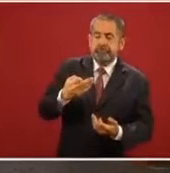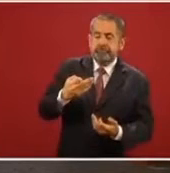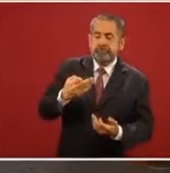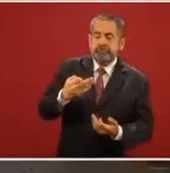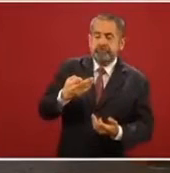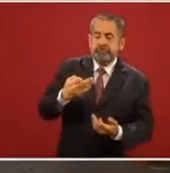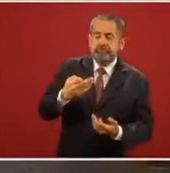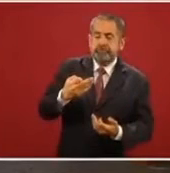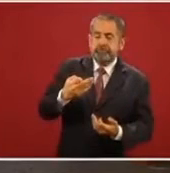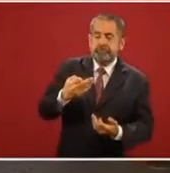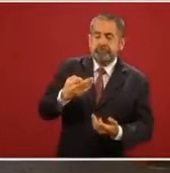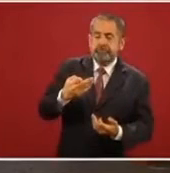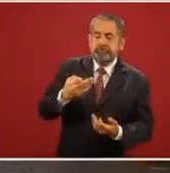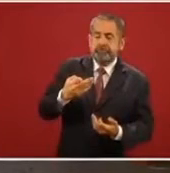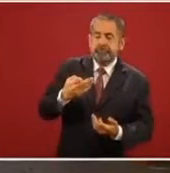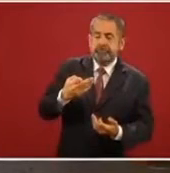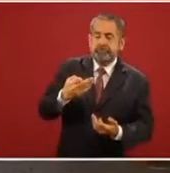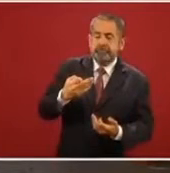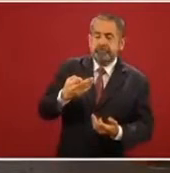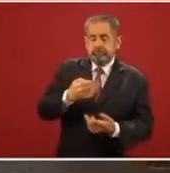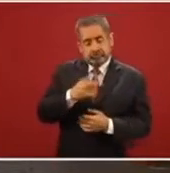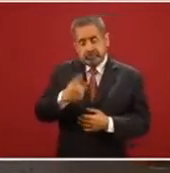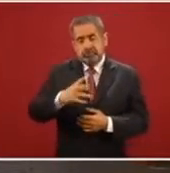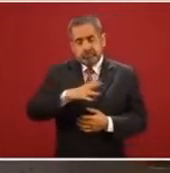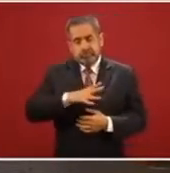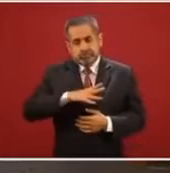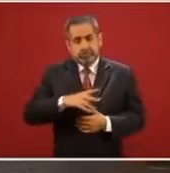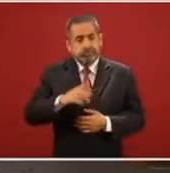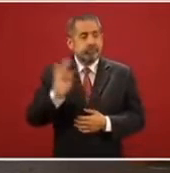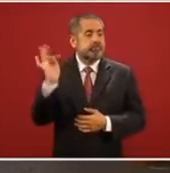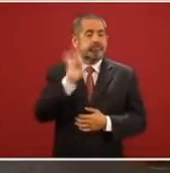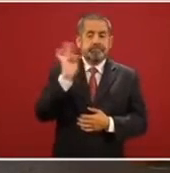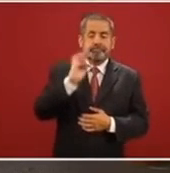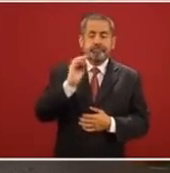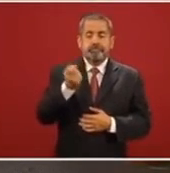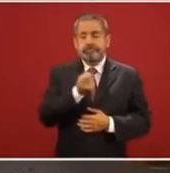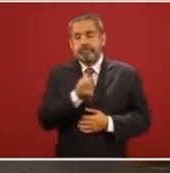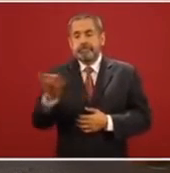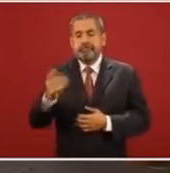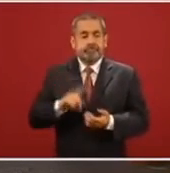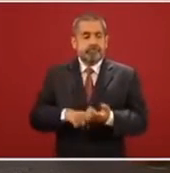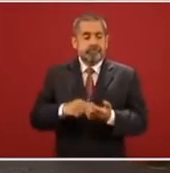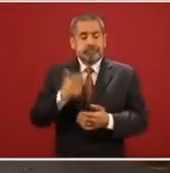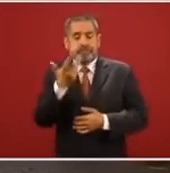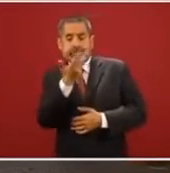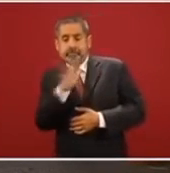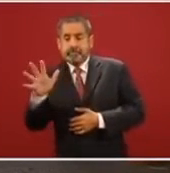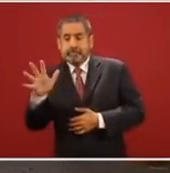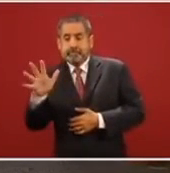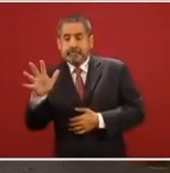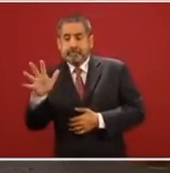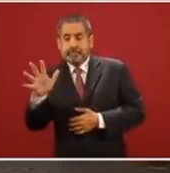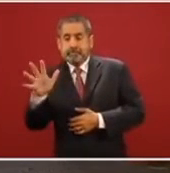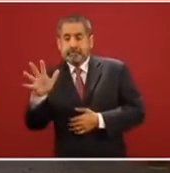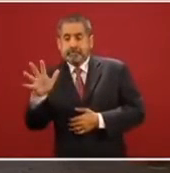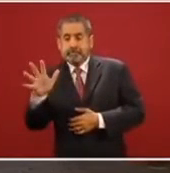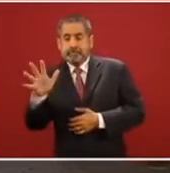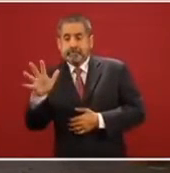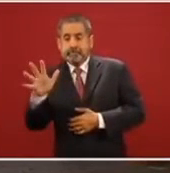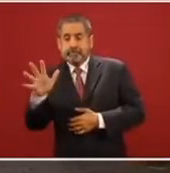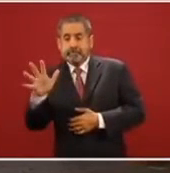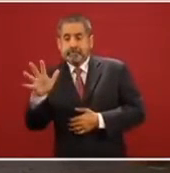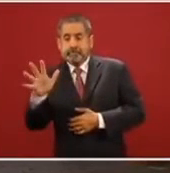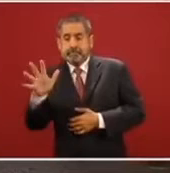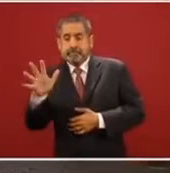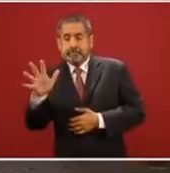scientific quantitative study que se espera que hasta 7 de cada 10 personas is that